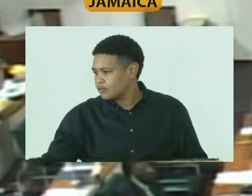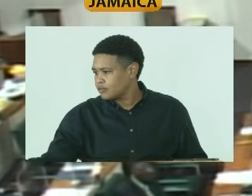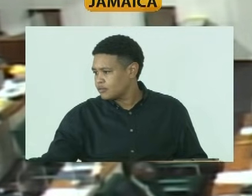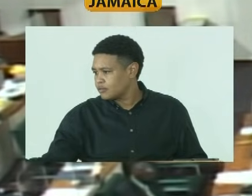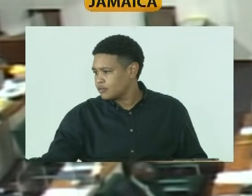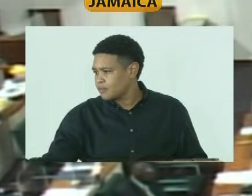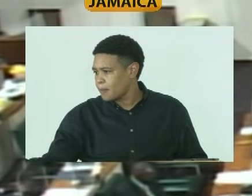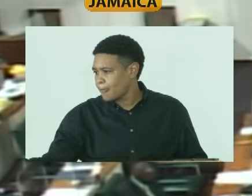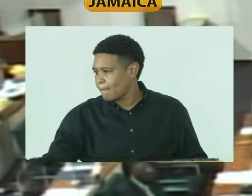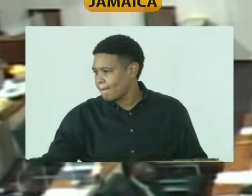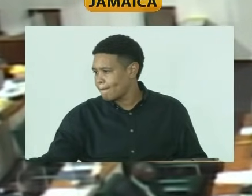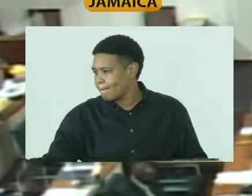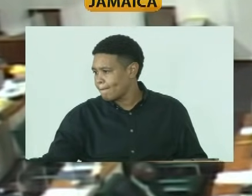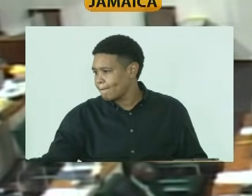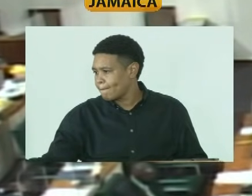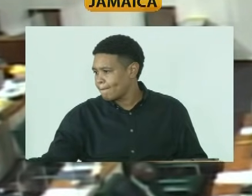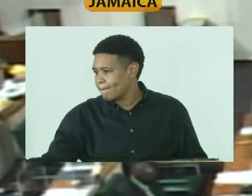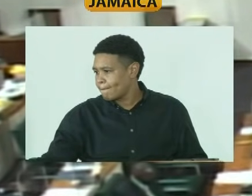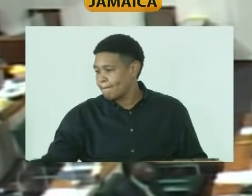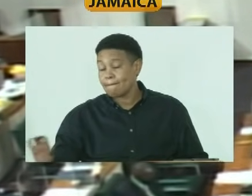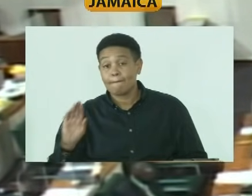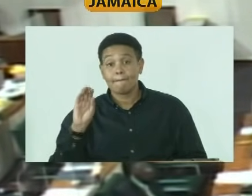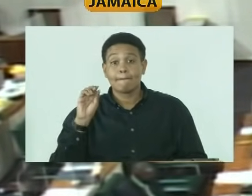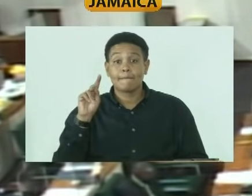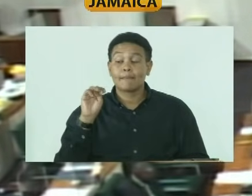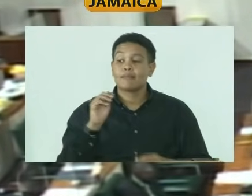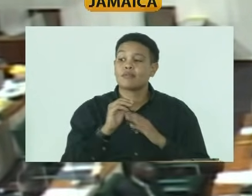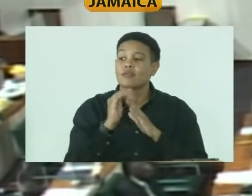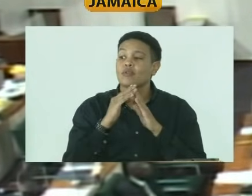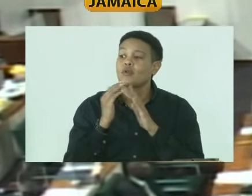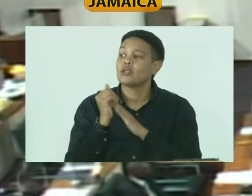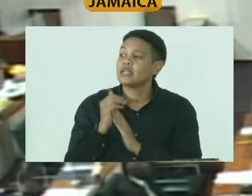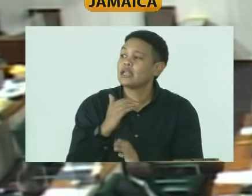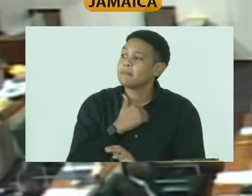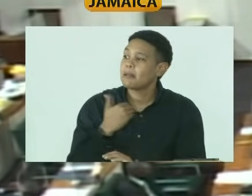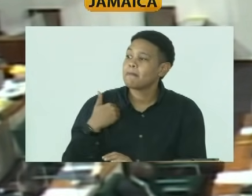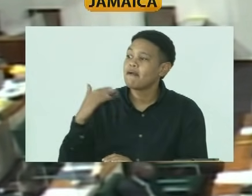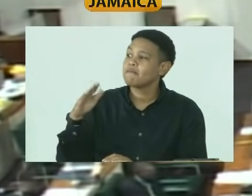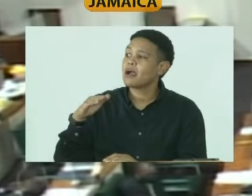Member of Parliament Tamika Davis from Hanover West.